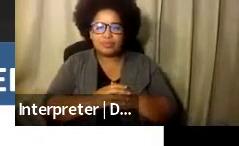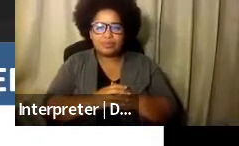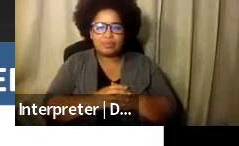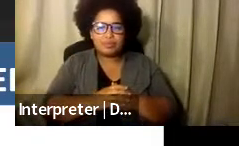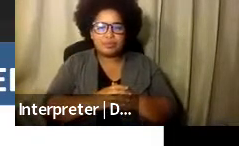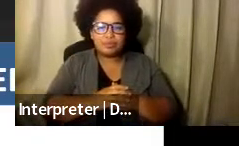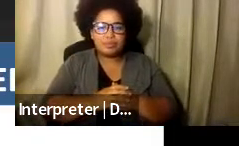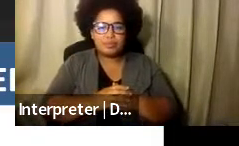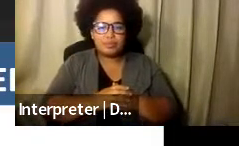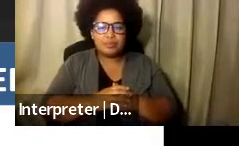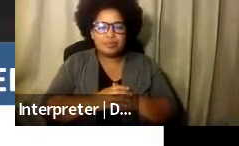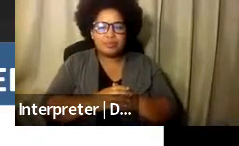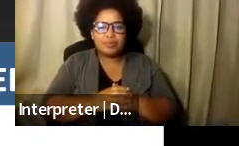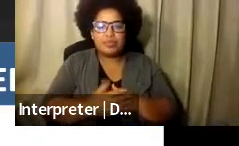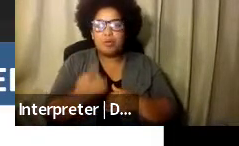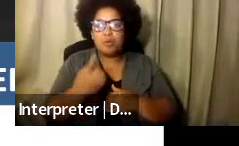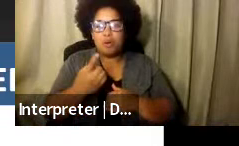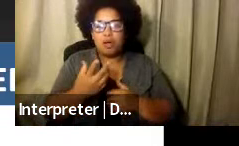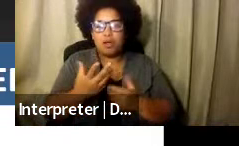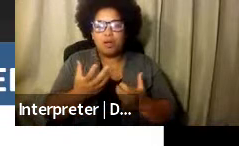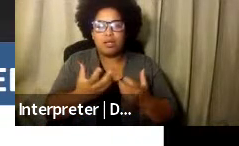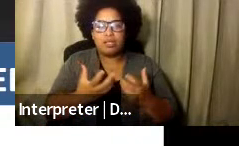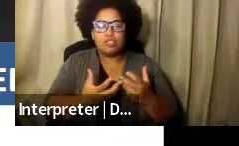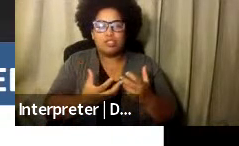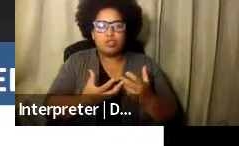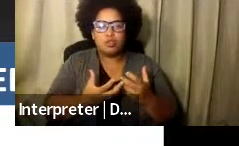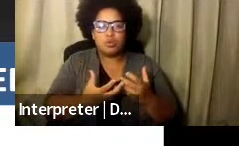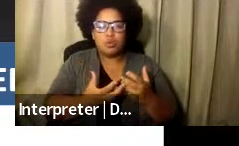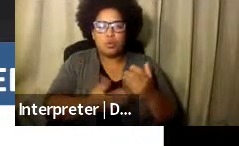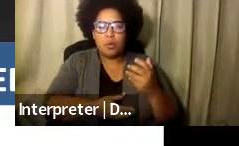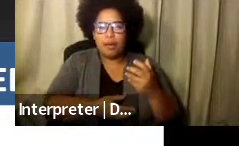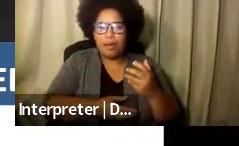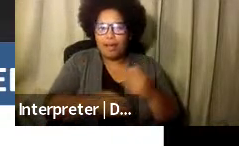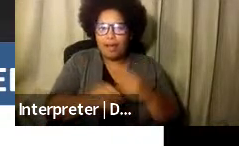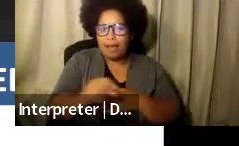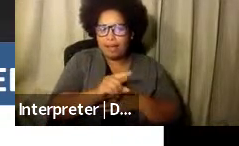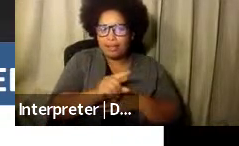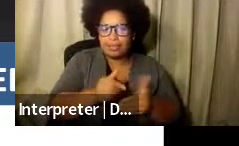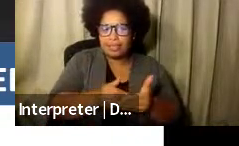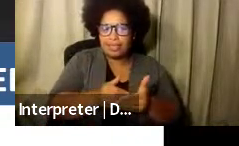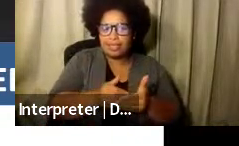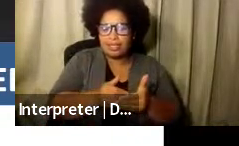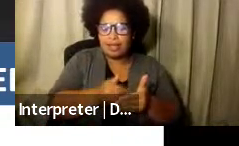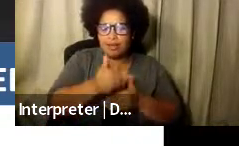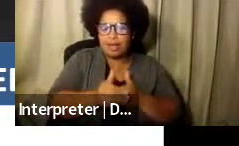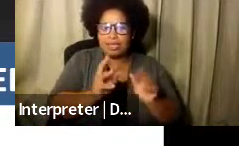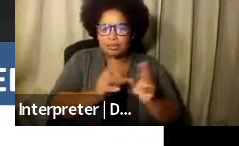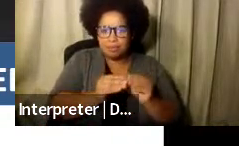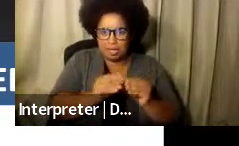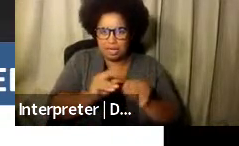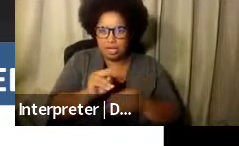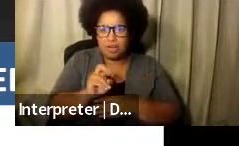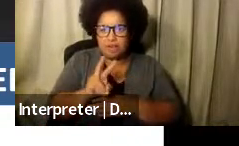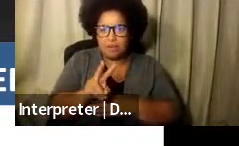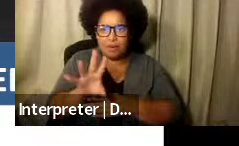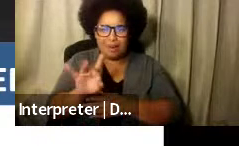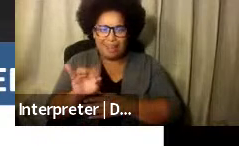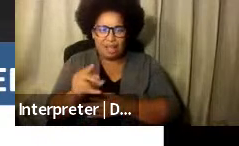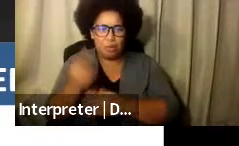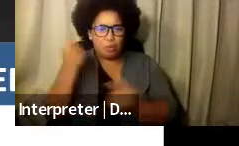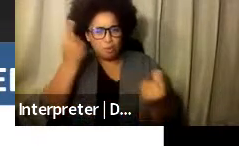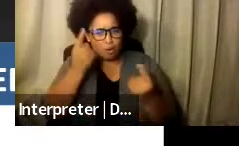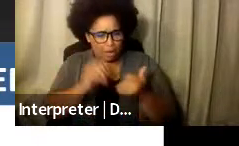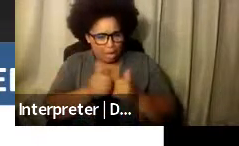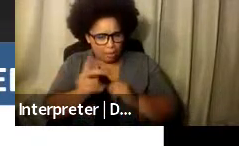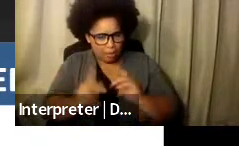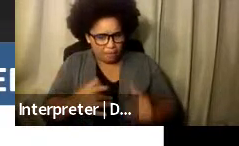So one of the things we wanted to ask, so we're scheduled for our next meeting November 8th. And so wondering how